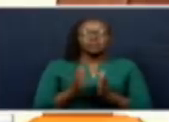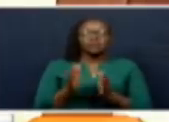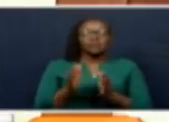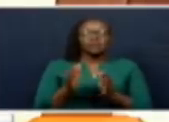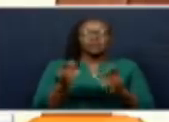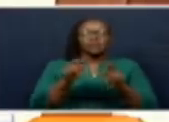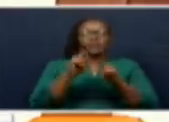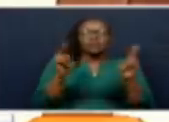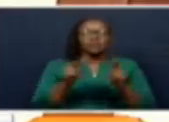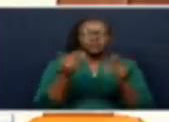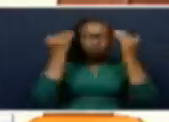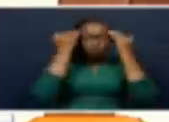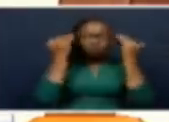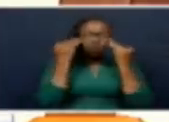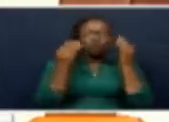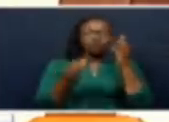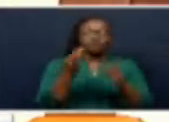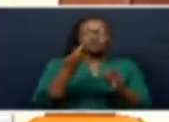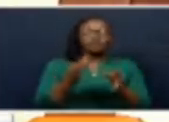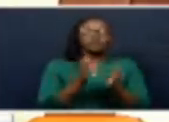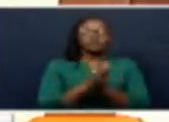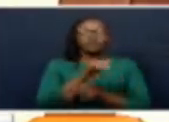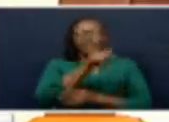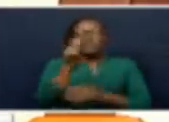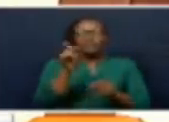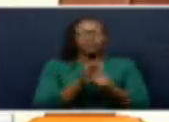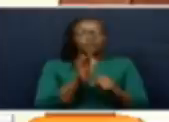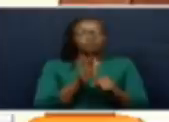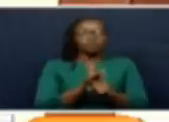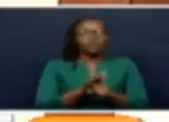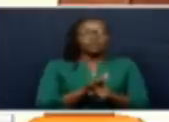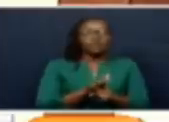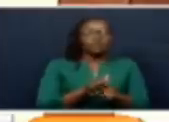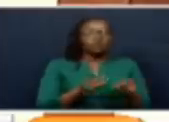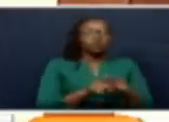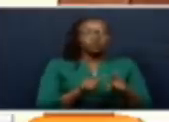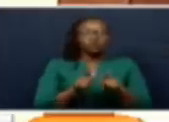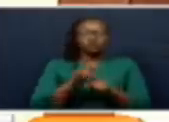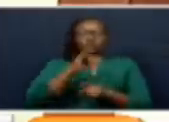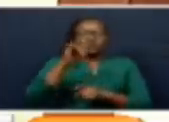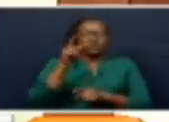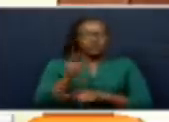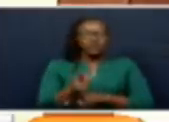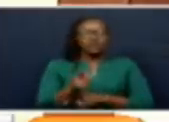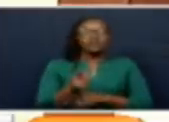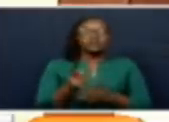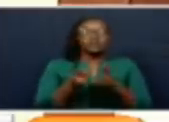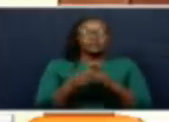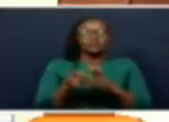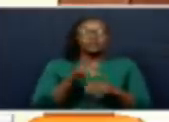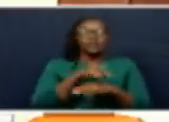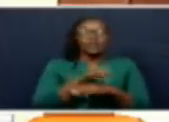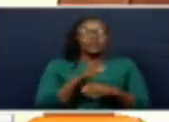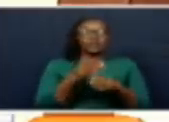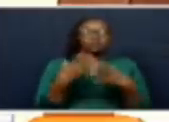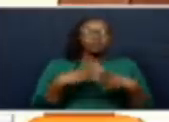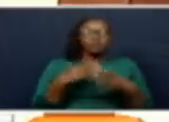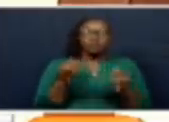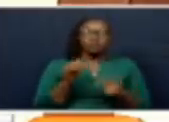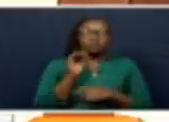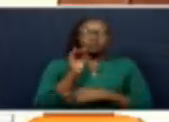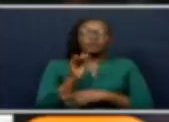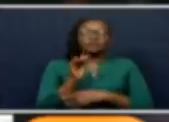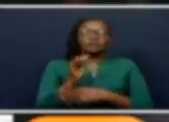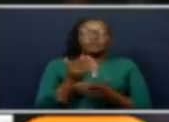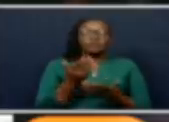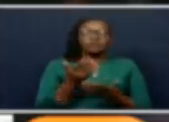mm-hmm, and so many other courts. Mm. And judges are respected world over. So if you start attacking judges, people ask yourself, what? Yeah,